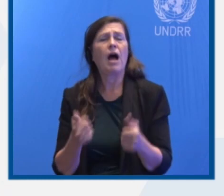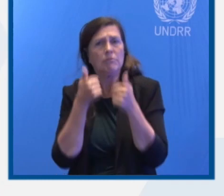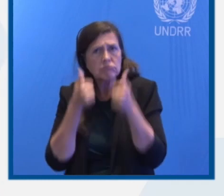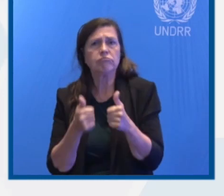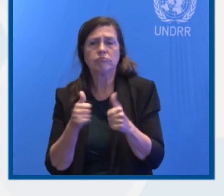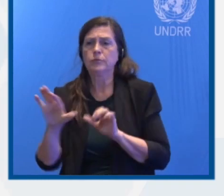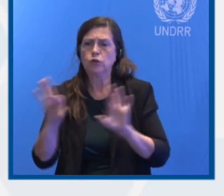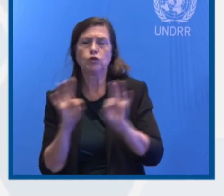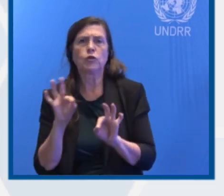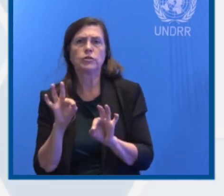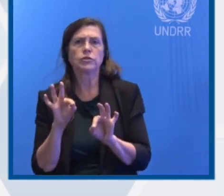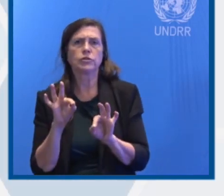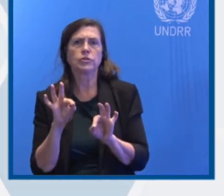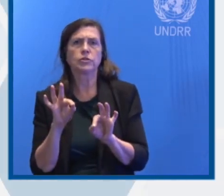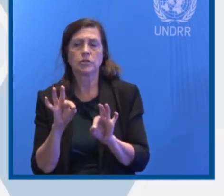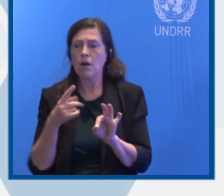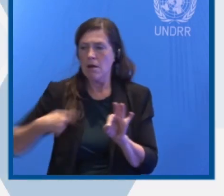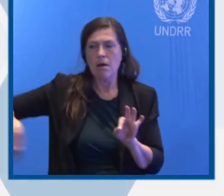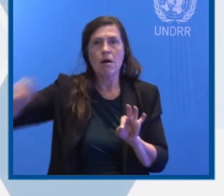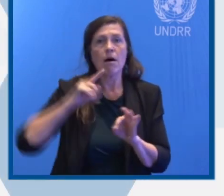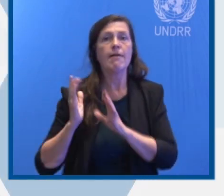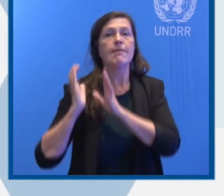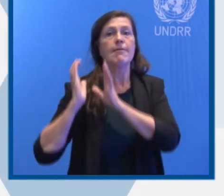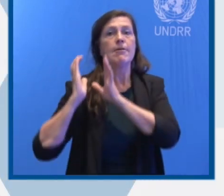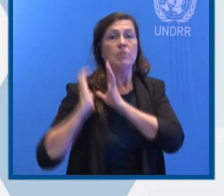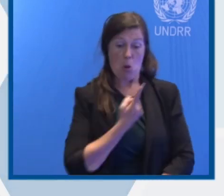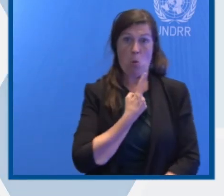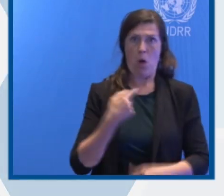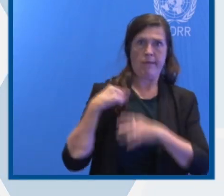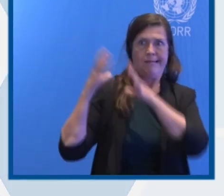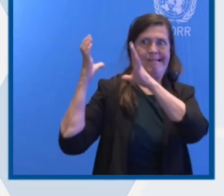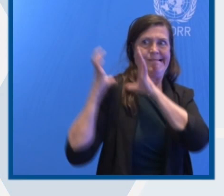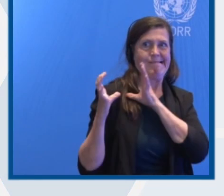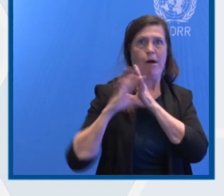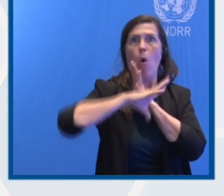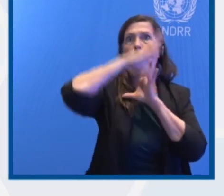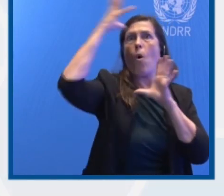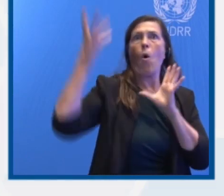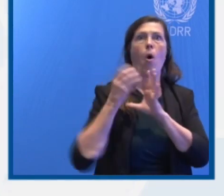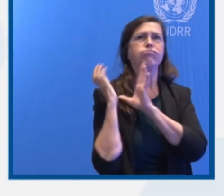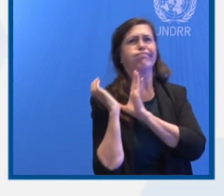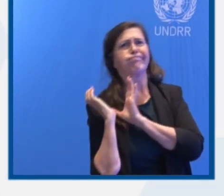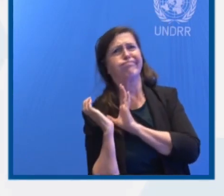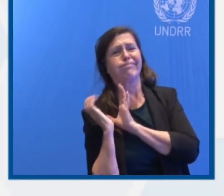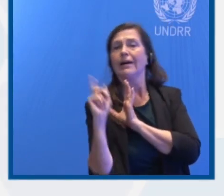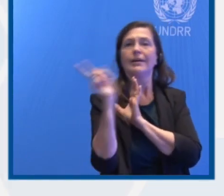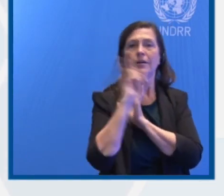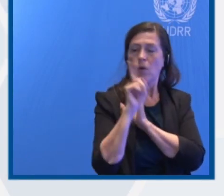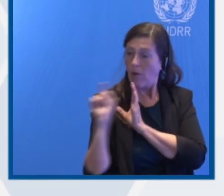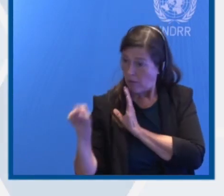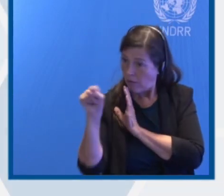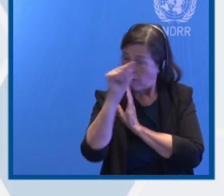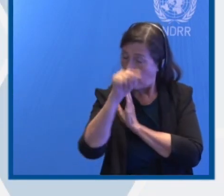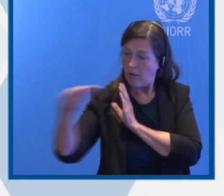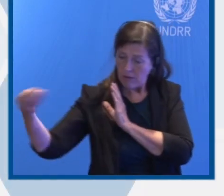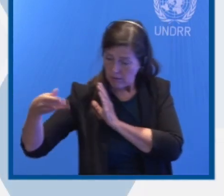really by thinking through the shared responsibility that the different stakeholders have. So the private sector has some responsibility for the communities that they live